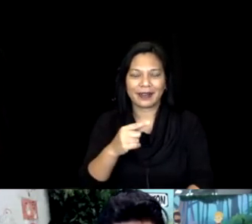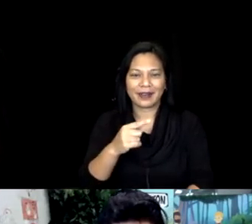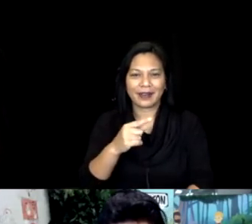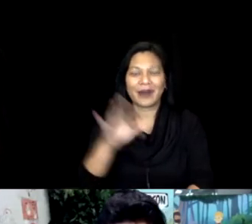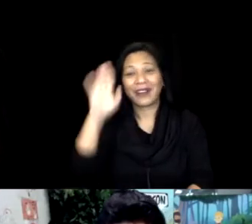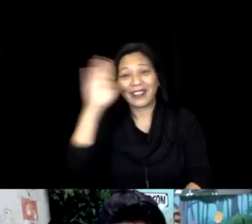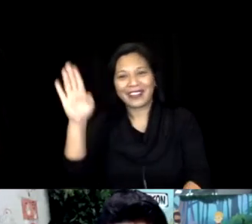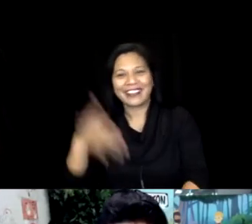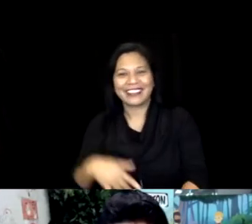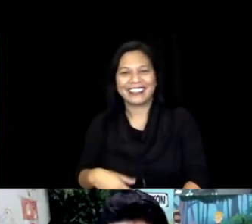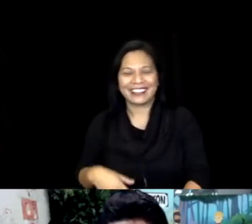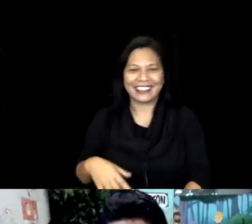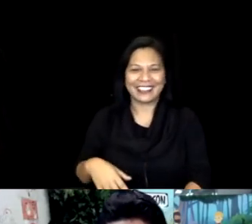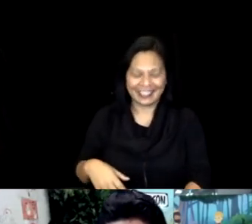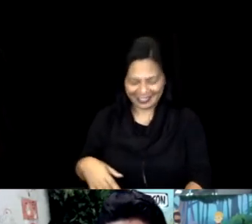Hello.